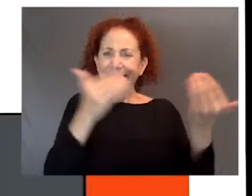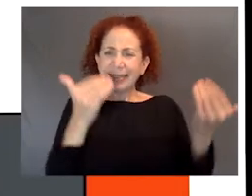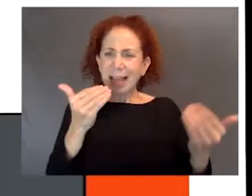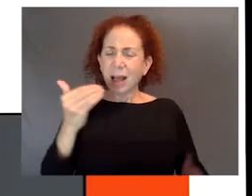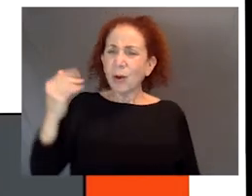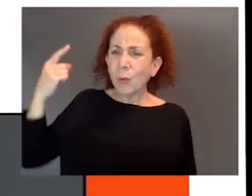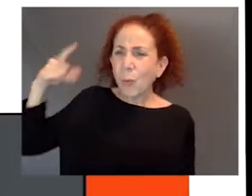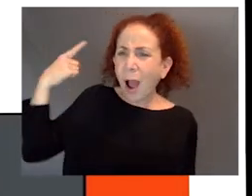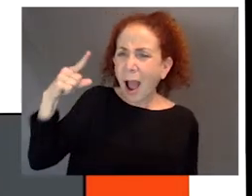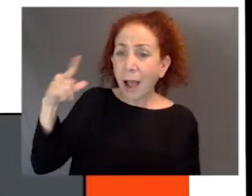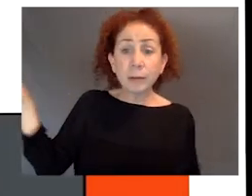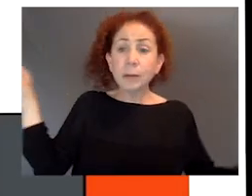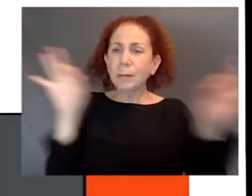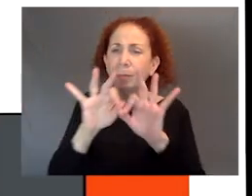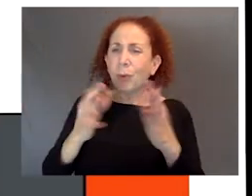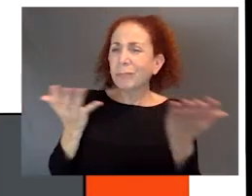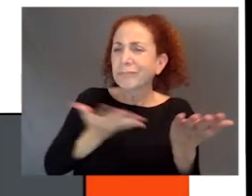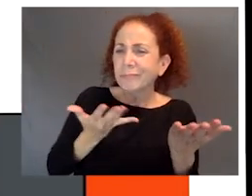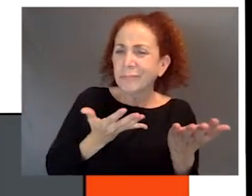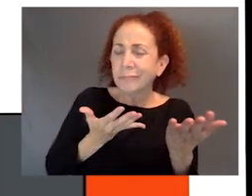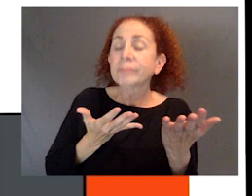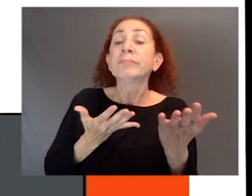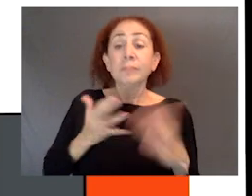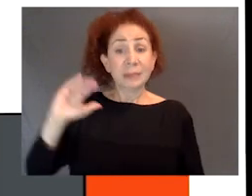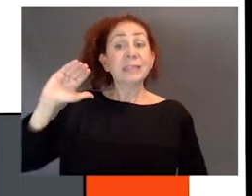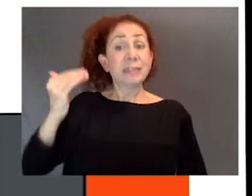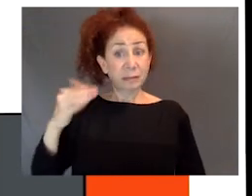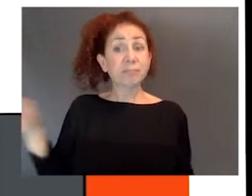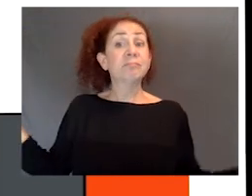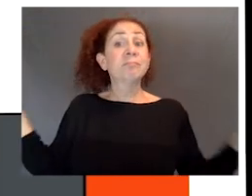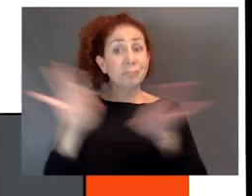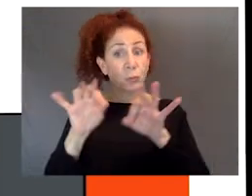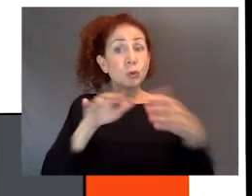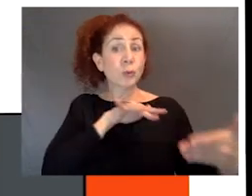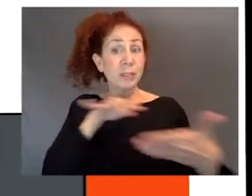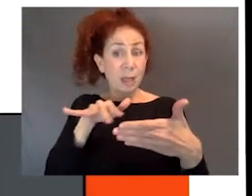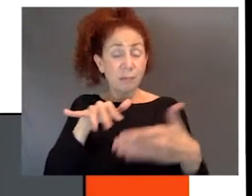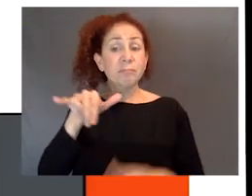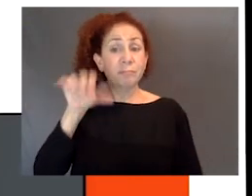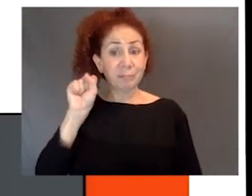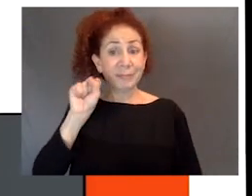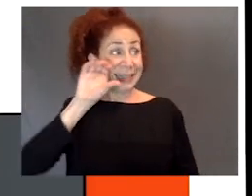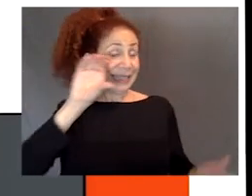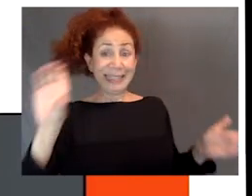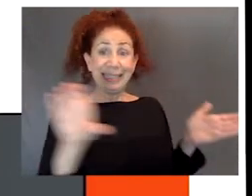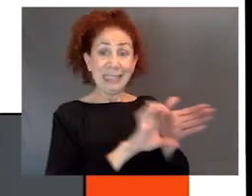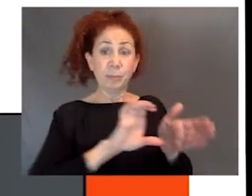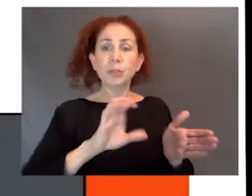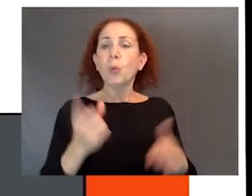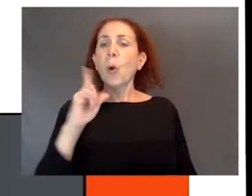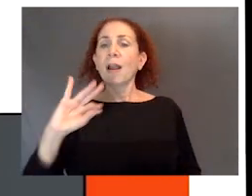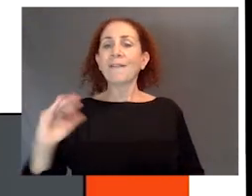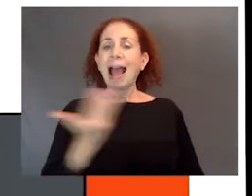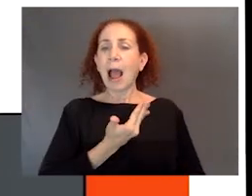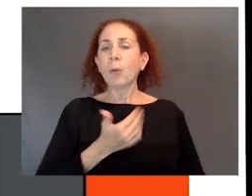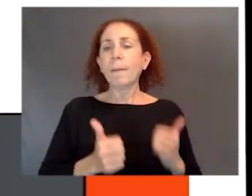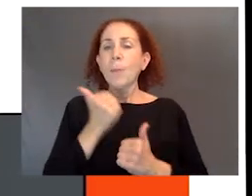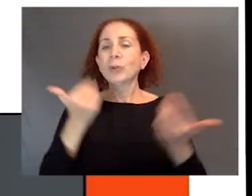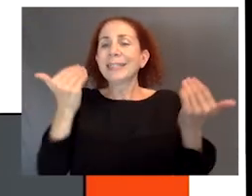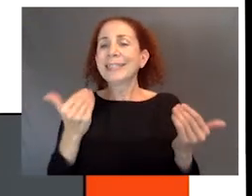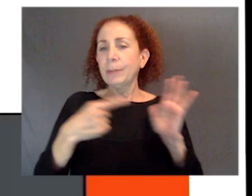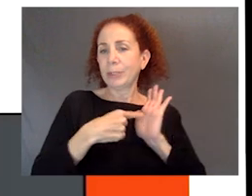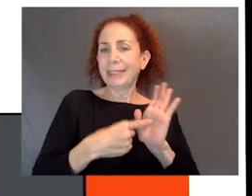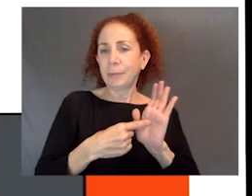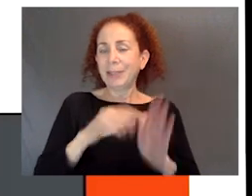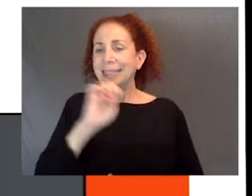How relevant is the prison, really? Well, as it turns out, very relevant. This image shows one of our more contemporary exhibits at